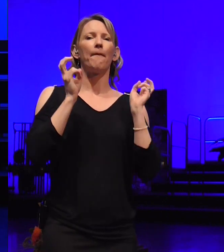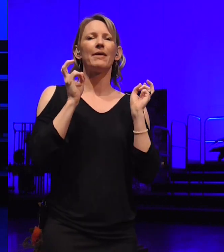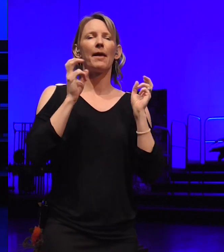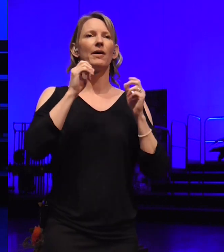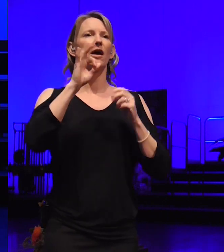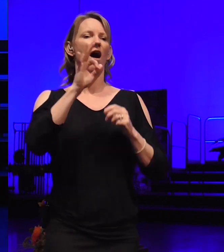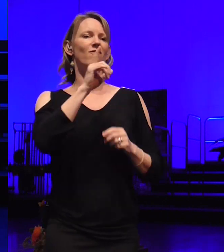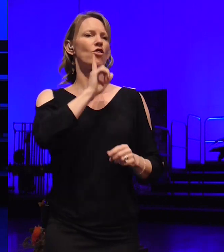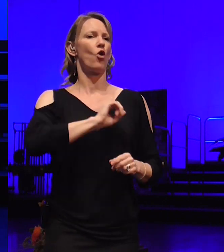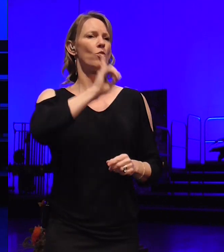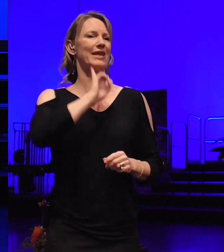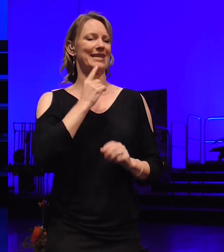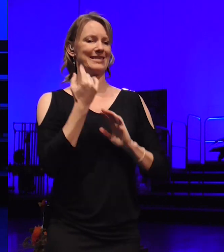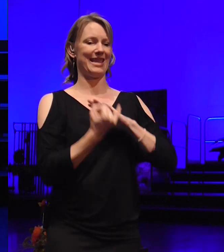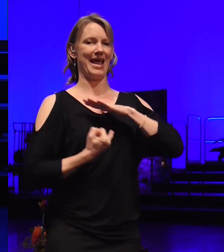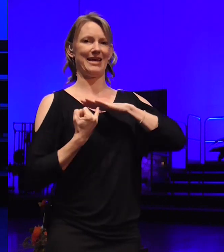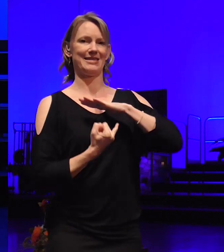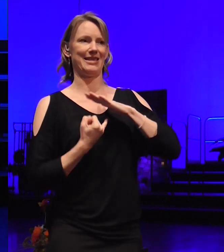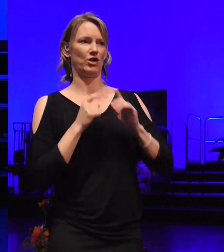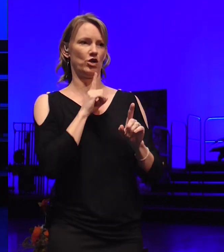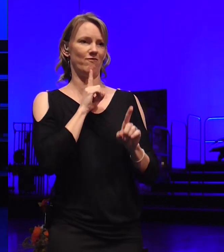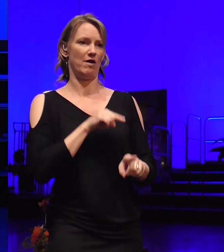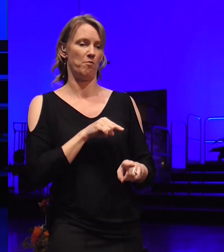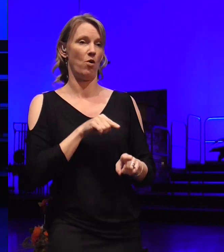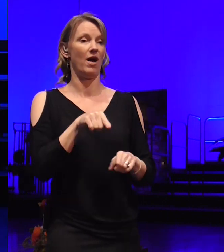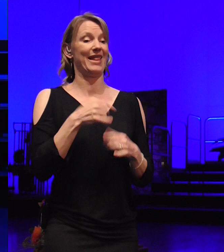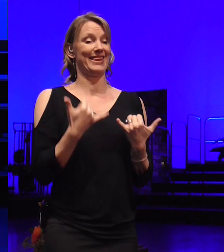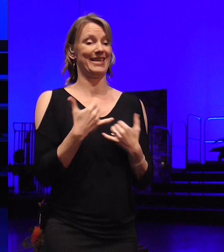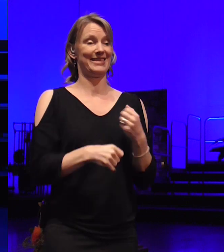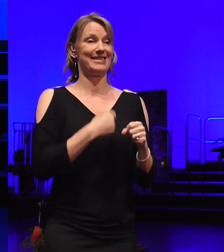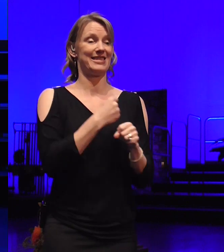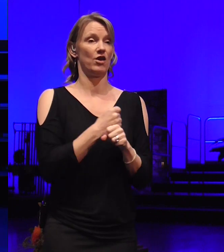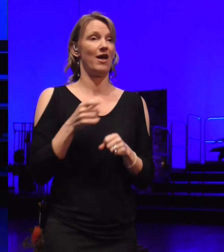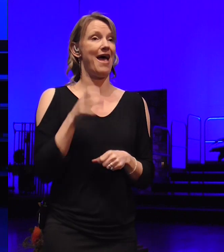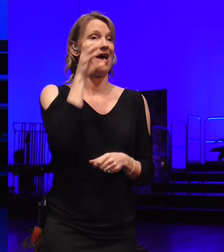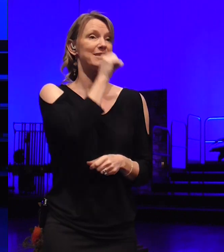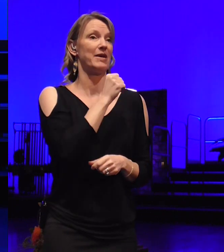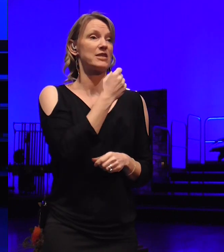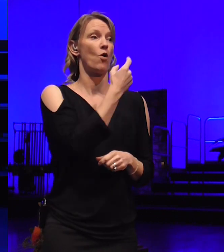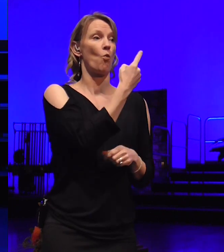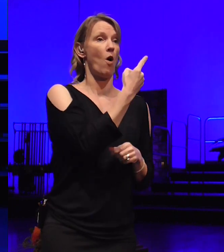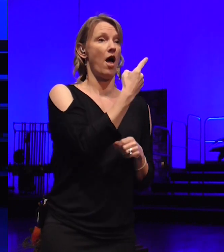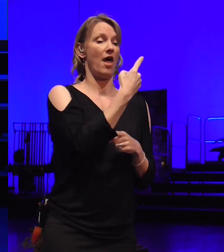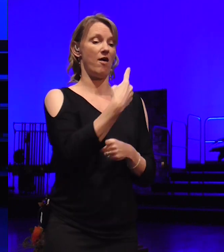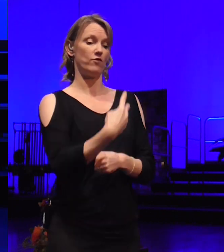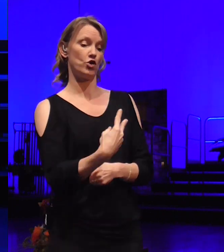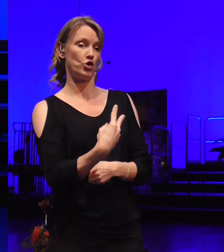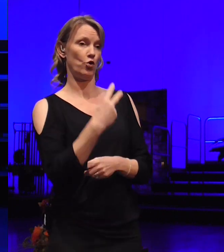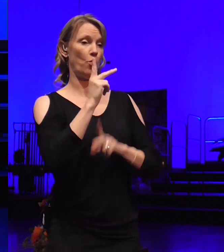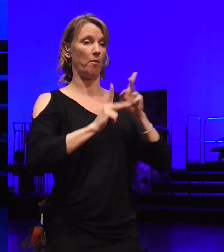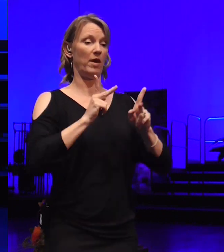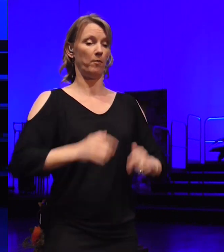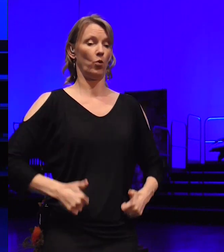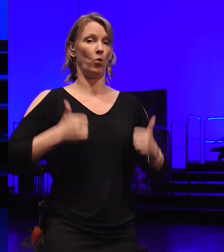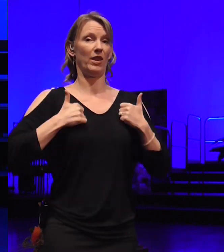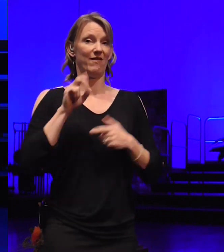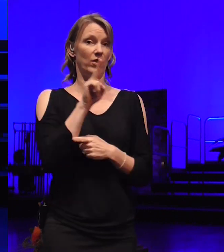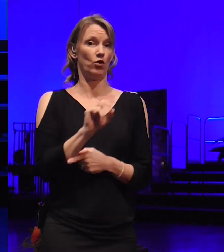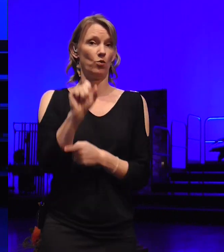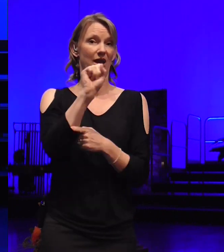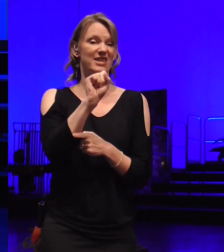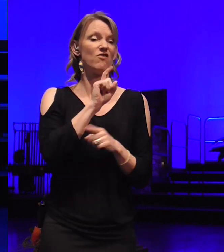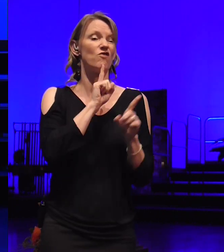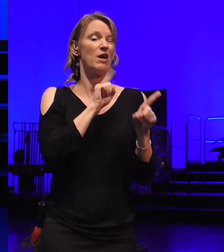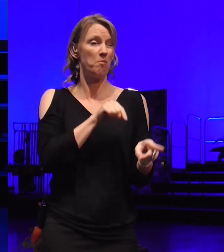and Isolation Report. And this year, it estimates that 1 in 2 people who live in the United